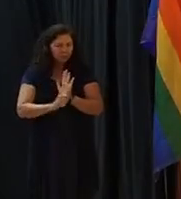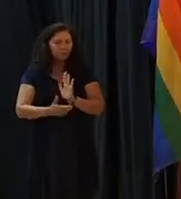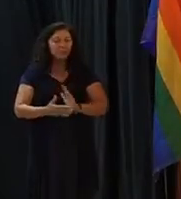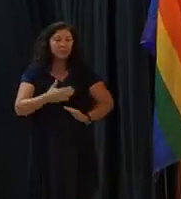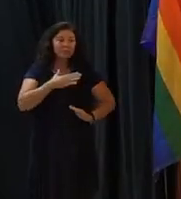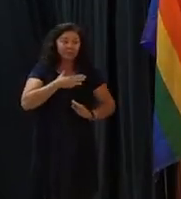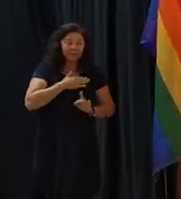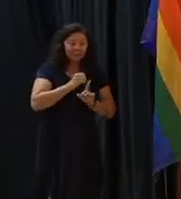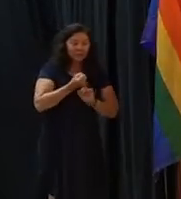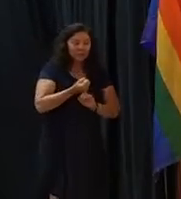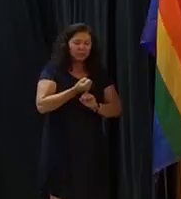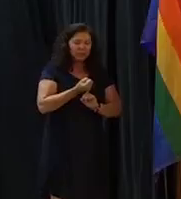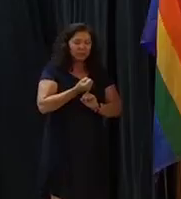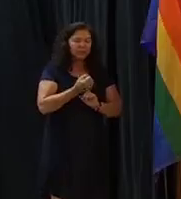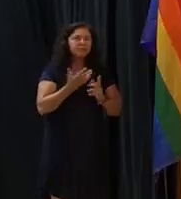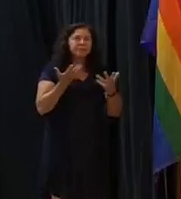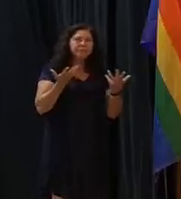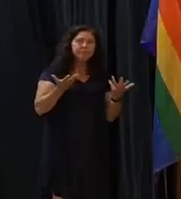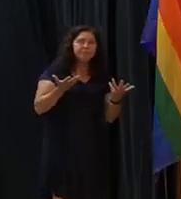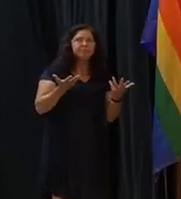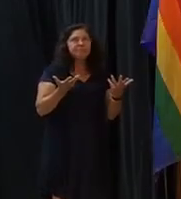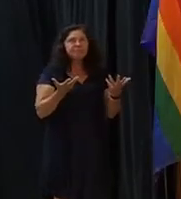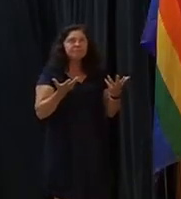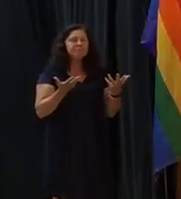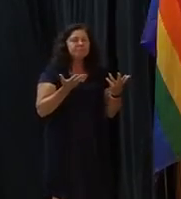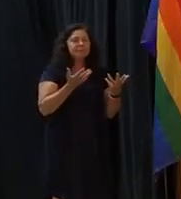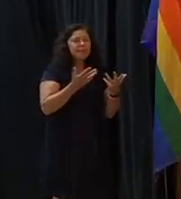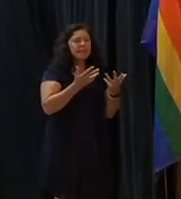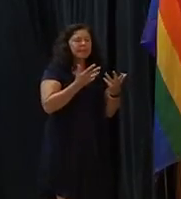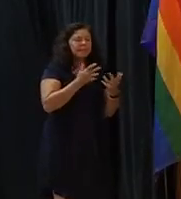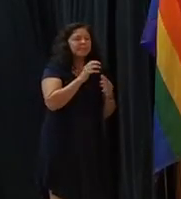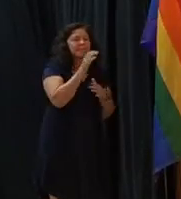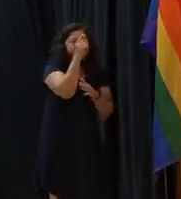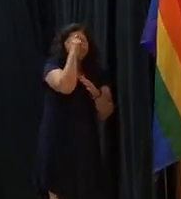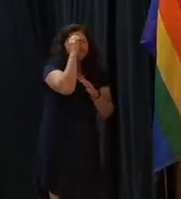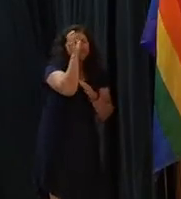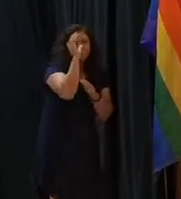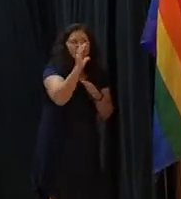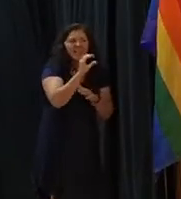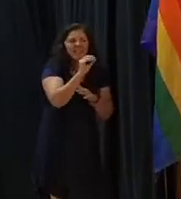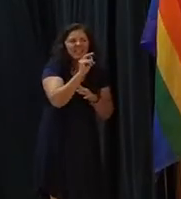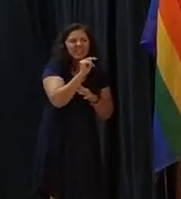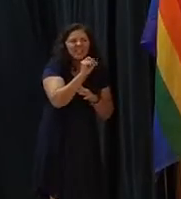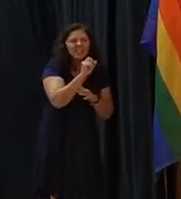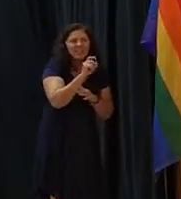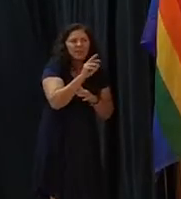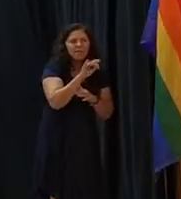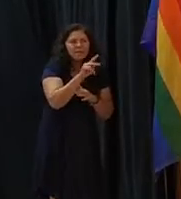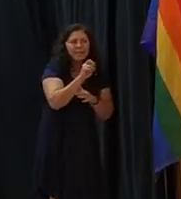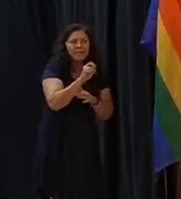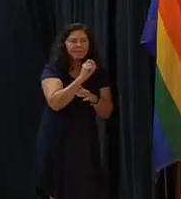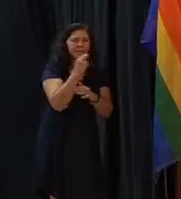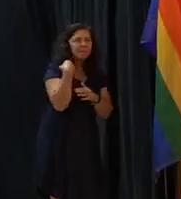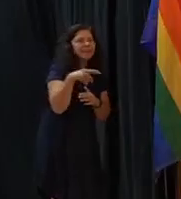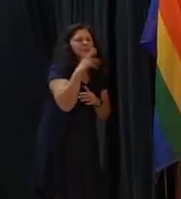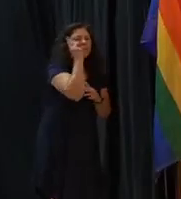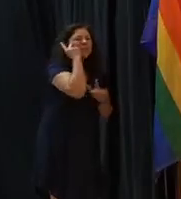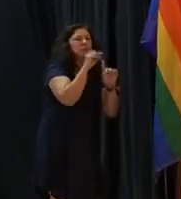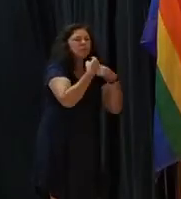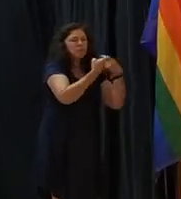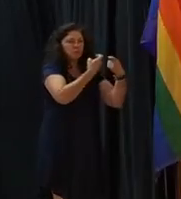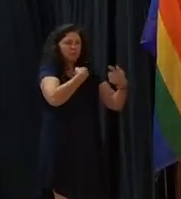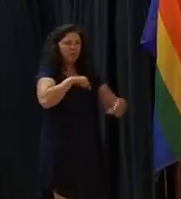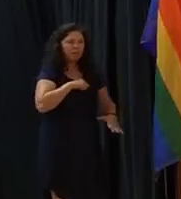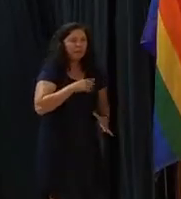is mostly controlled by a conservatory group, which is called religion or political. So the first thing